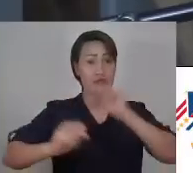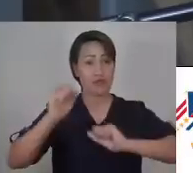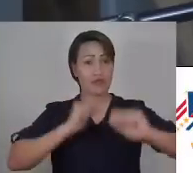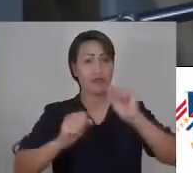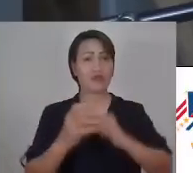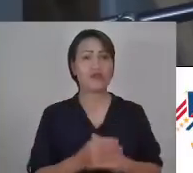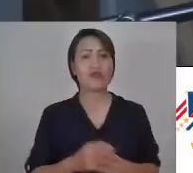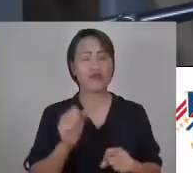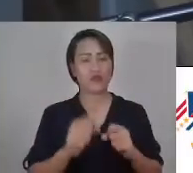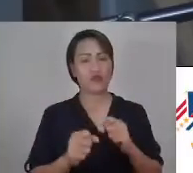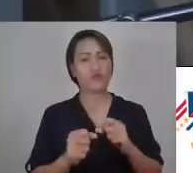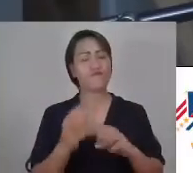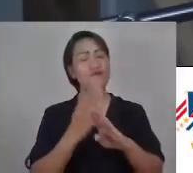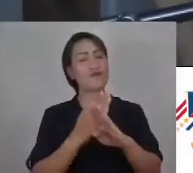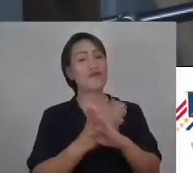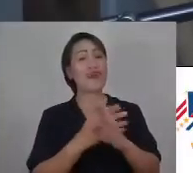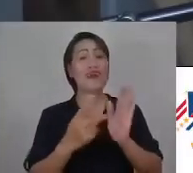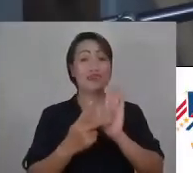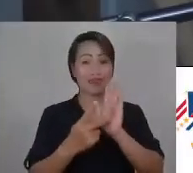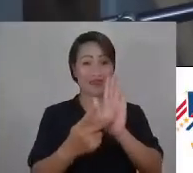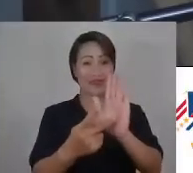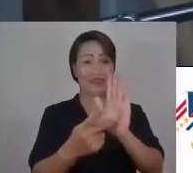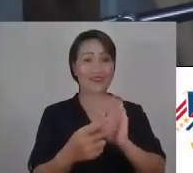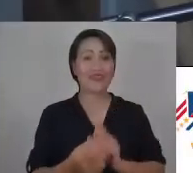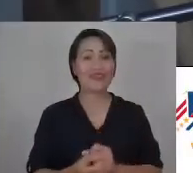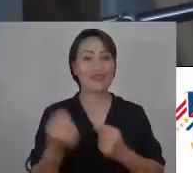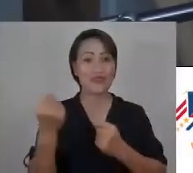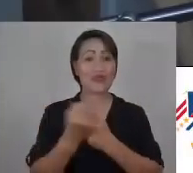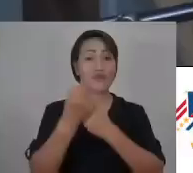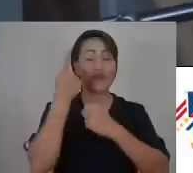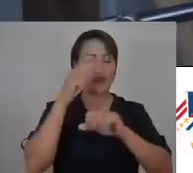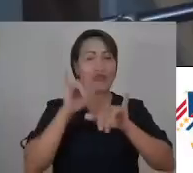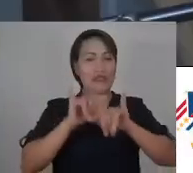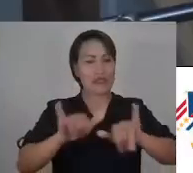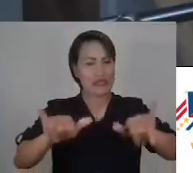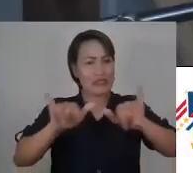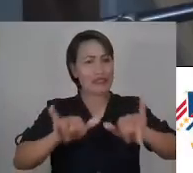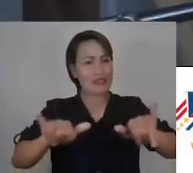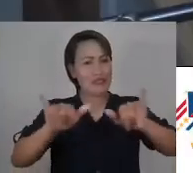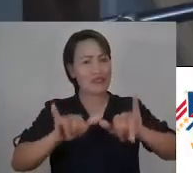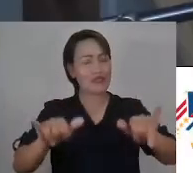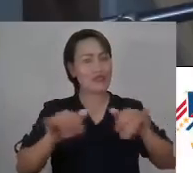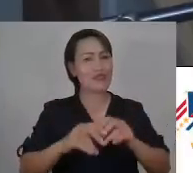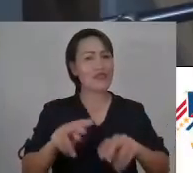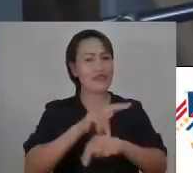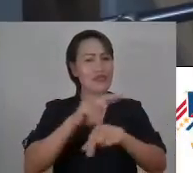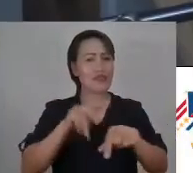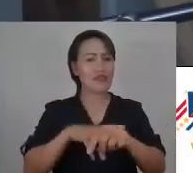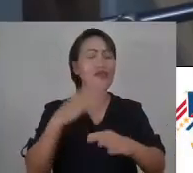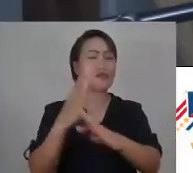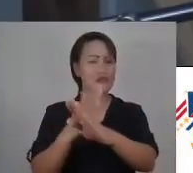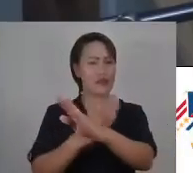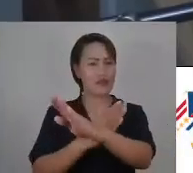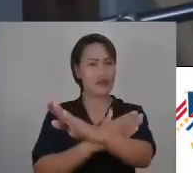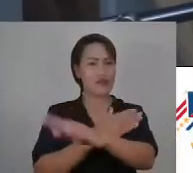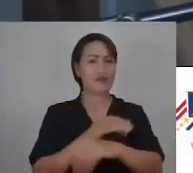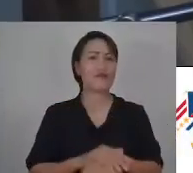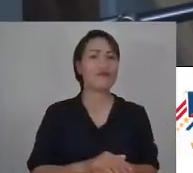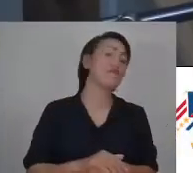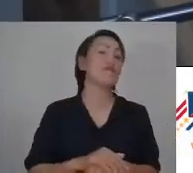promotion and support for sustainable national development. Edward Teller,